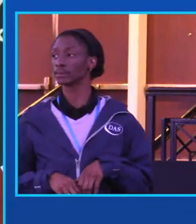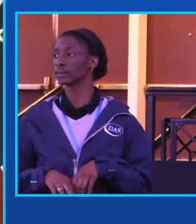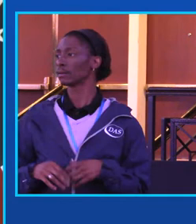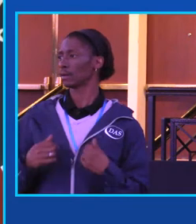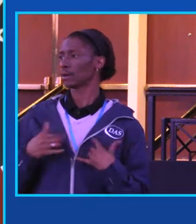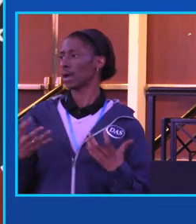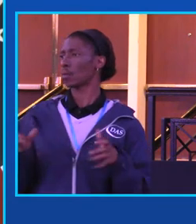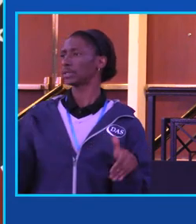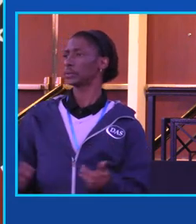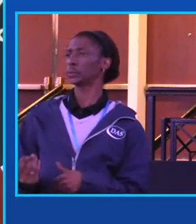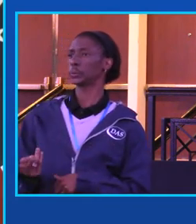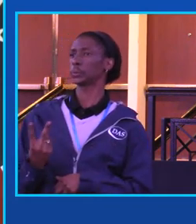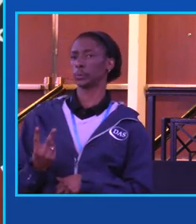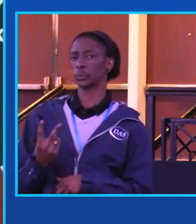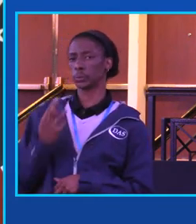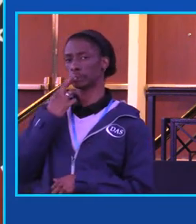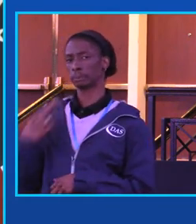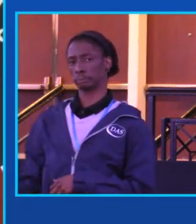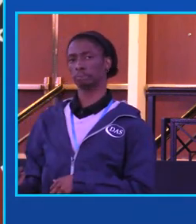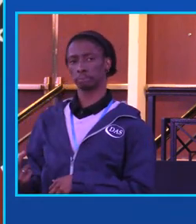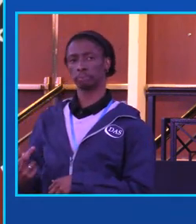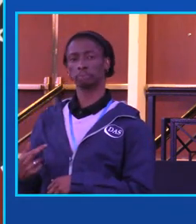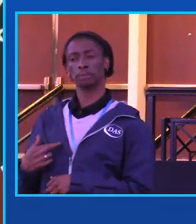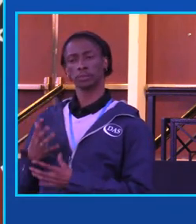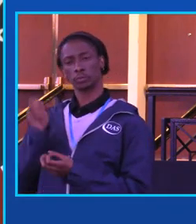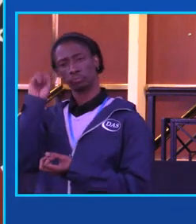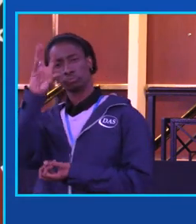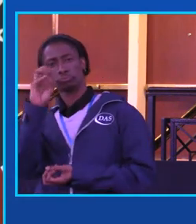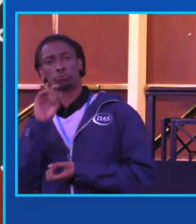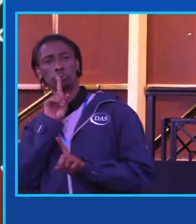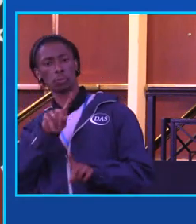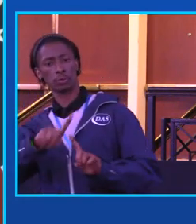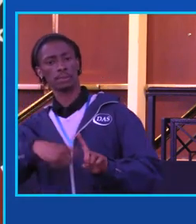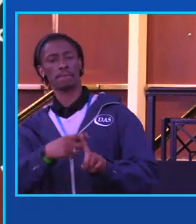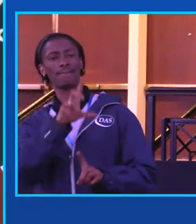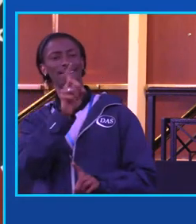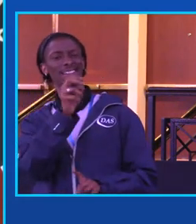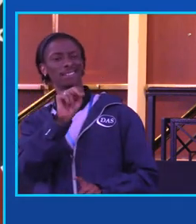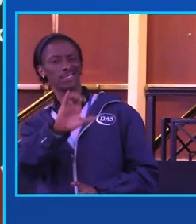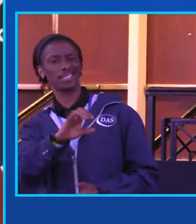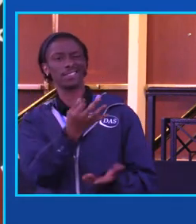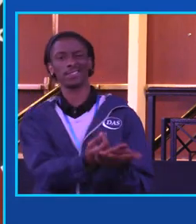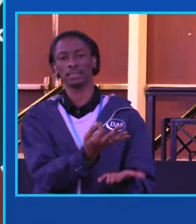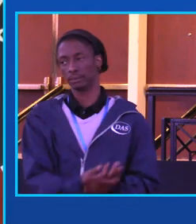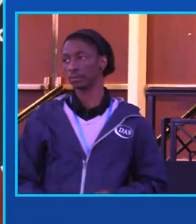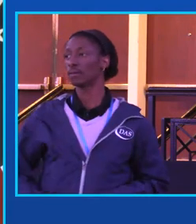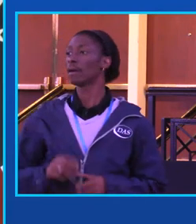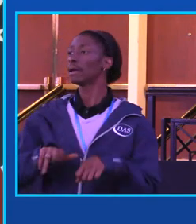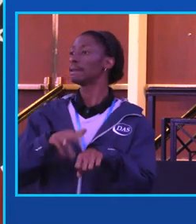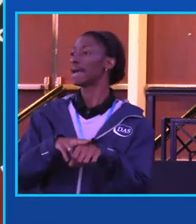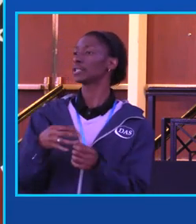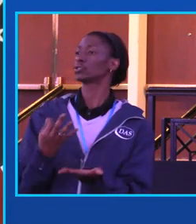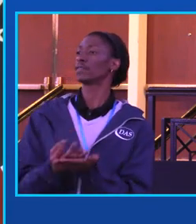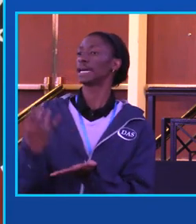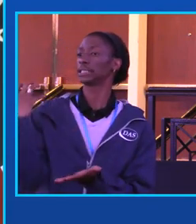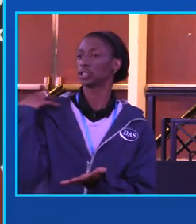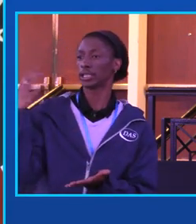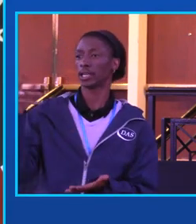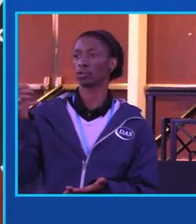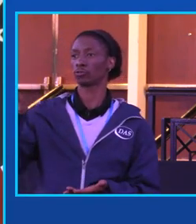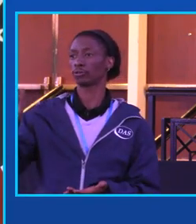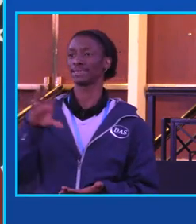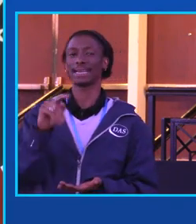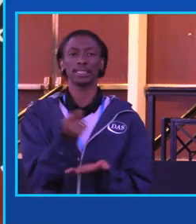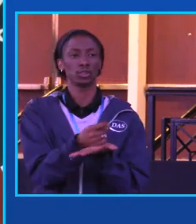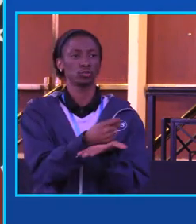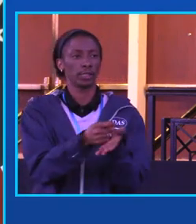like to introduce two good friends of mine to present reports on the DNC's finances. National Finance Chair Chris Corge and